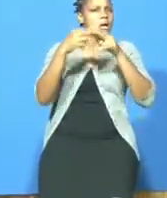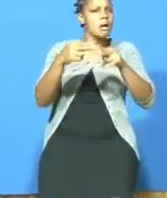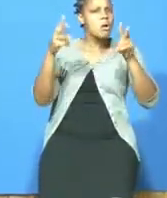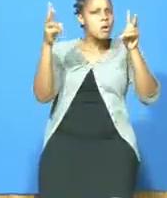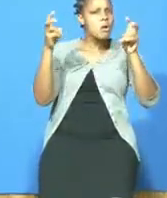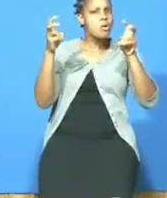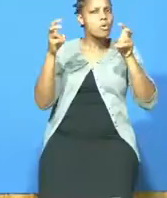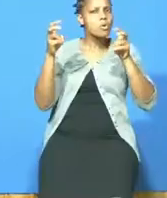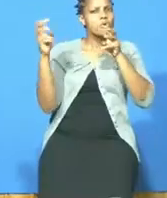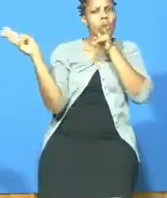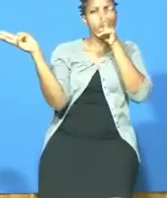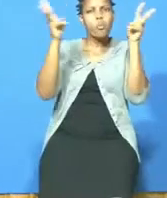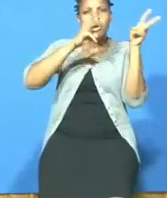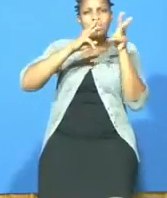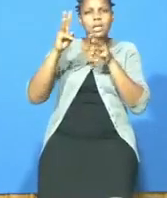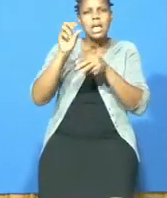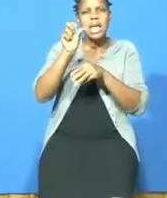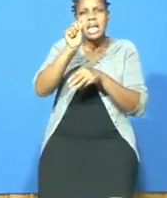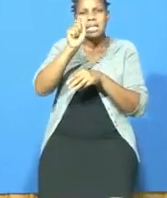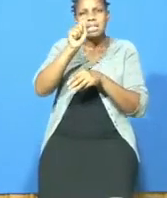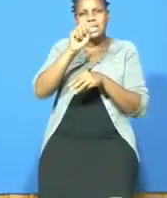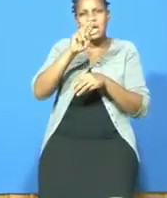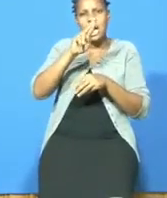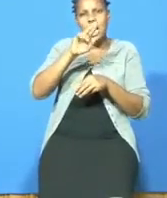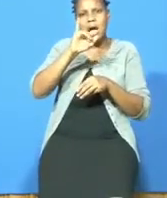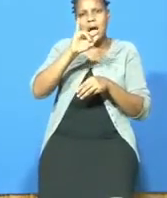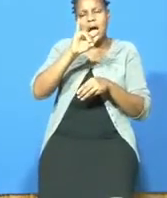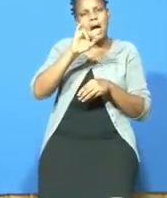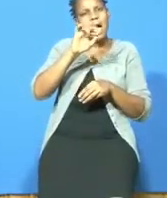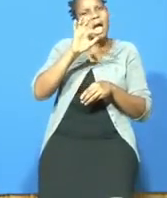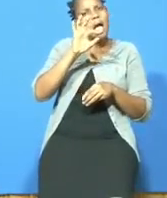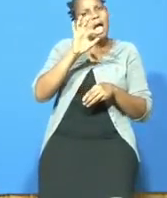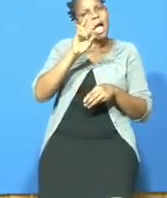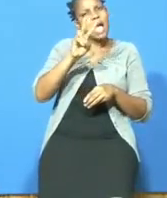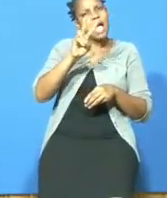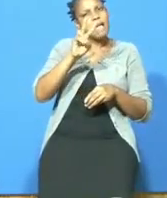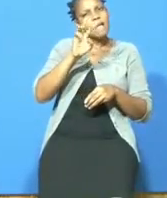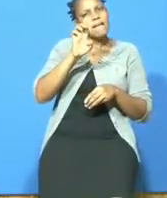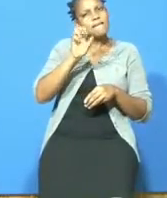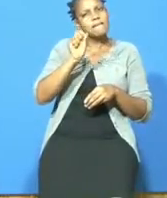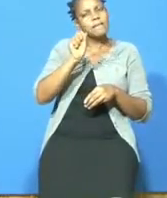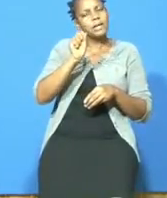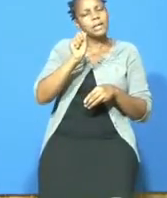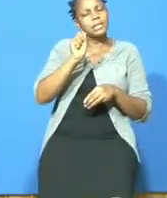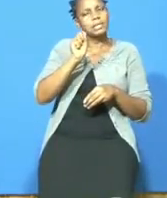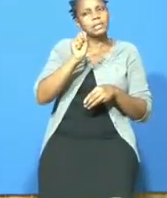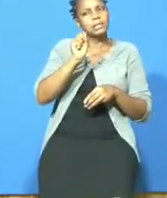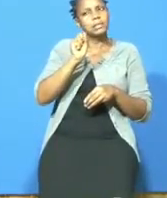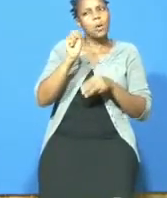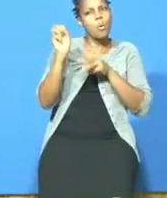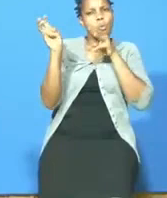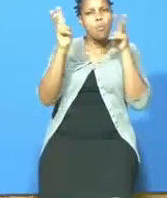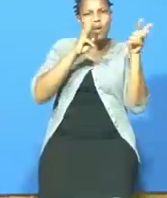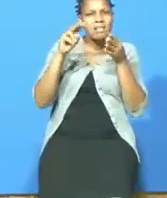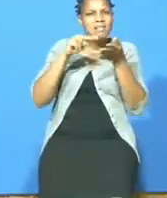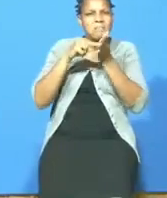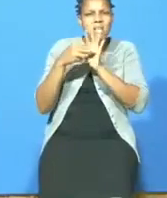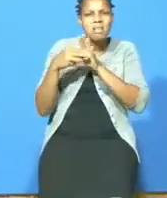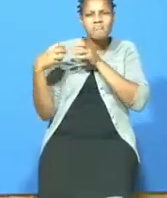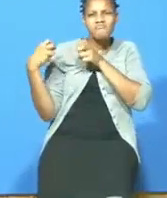of strife. Now, wind in prophecy symbolizes strife,